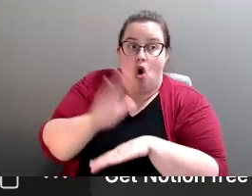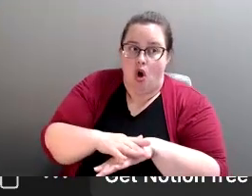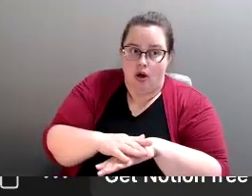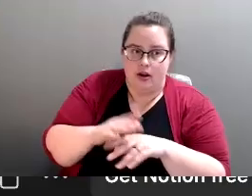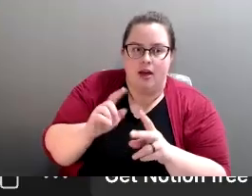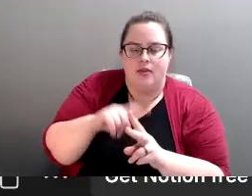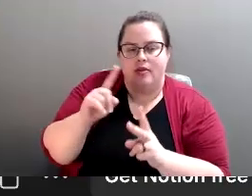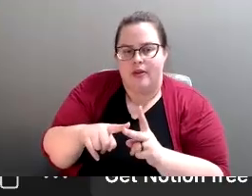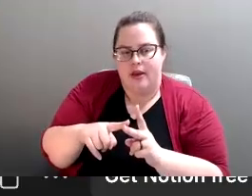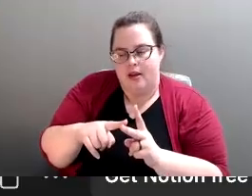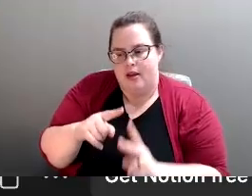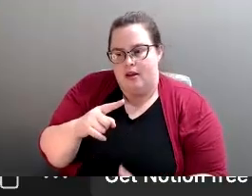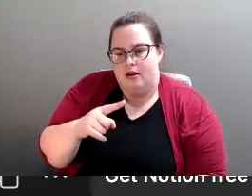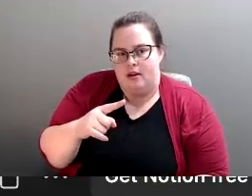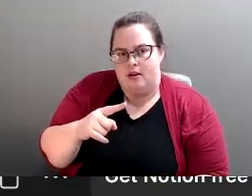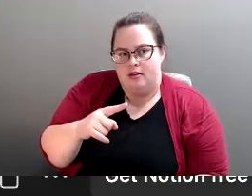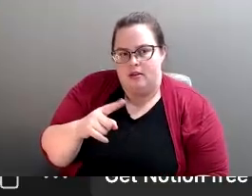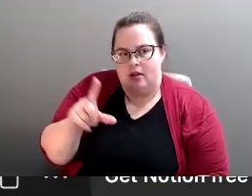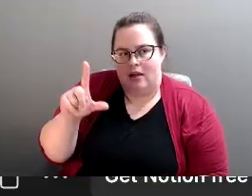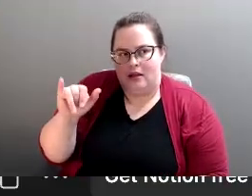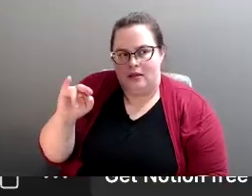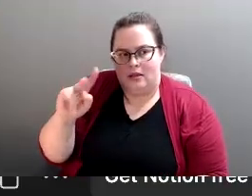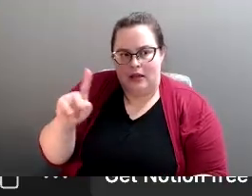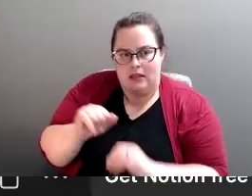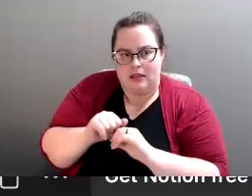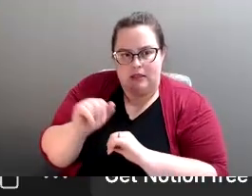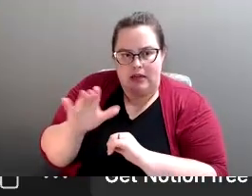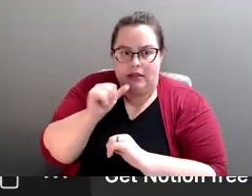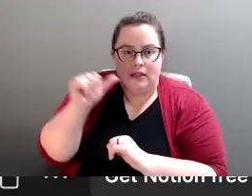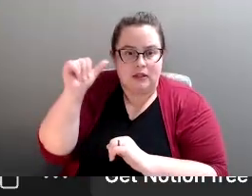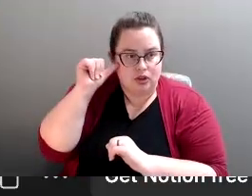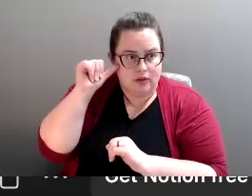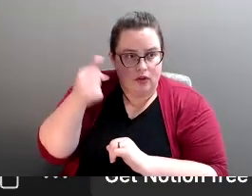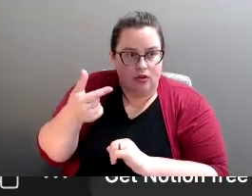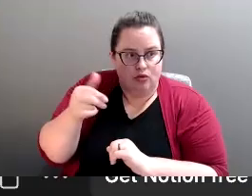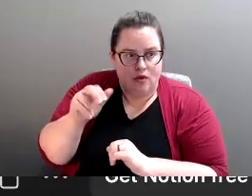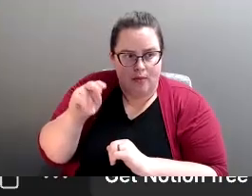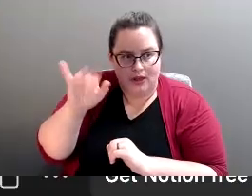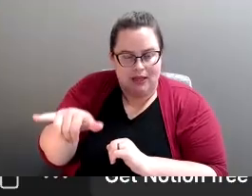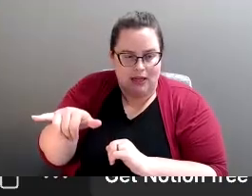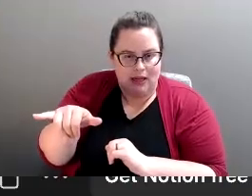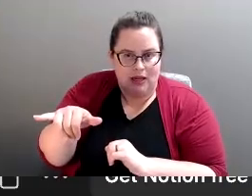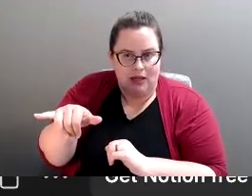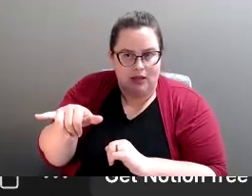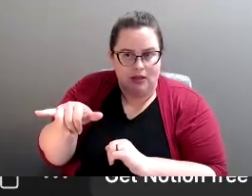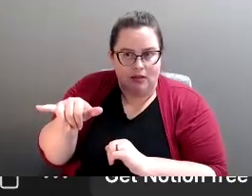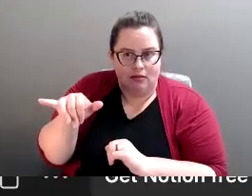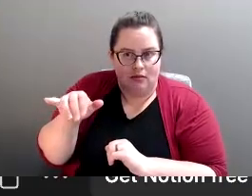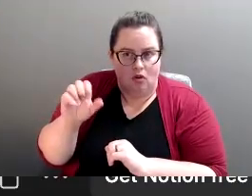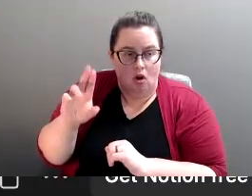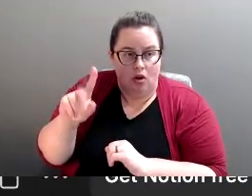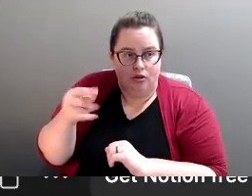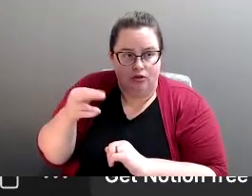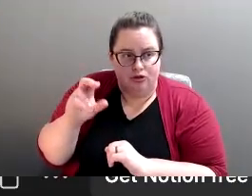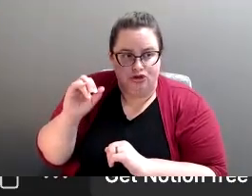I'm pretty sure in the link that they sent us yesterday to the Grammarly authorship, I Okay. think it says that somewhere here